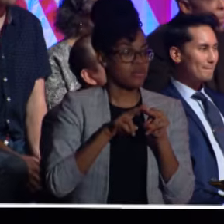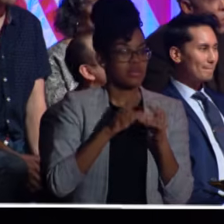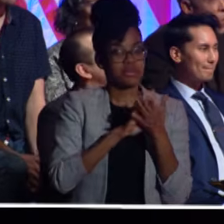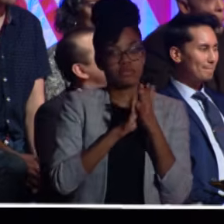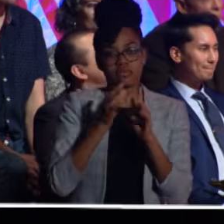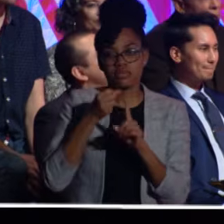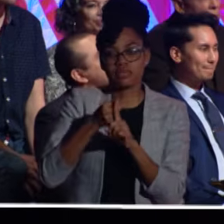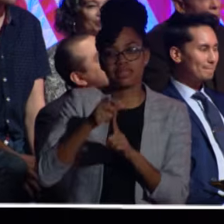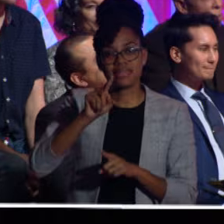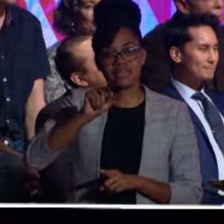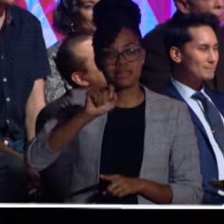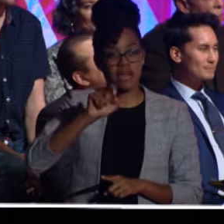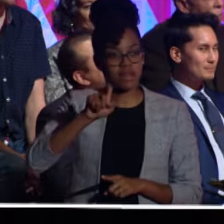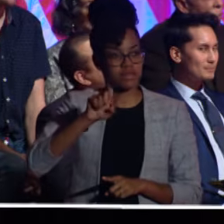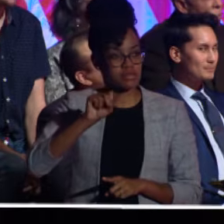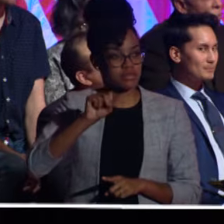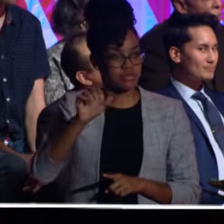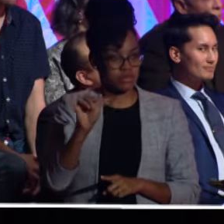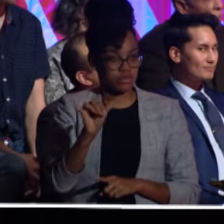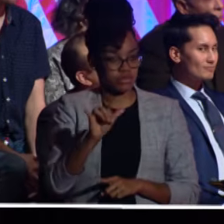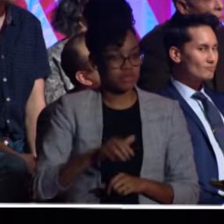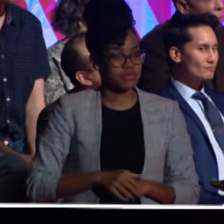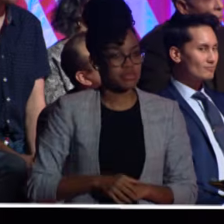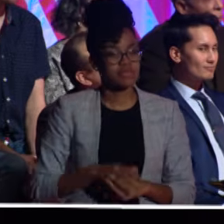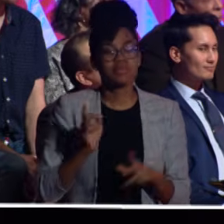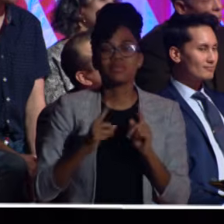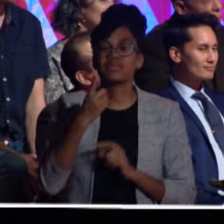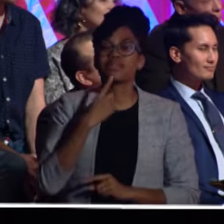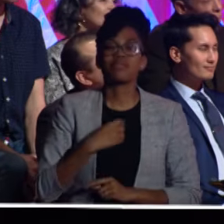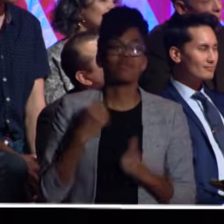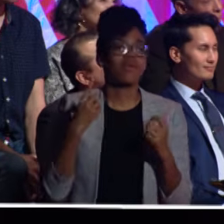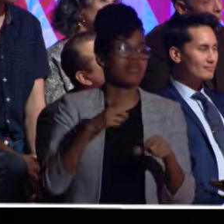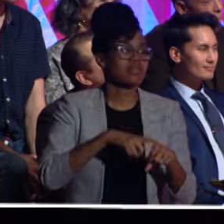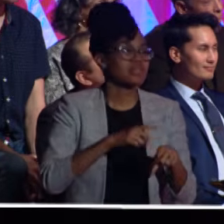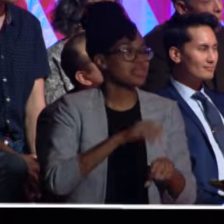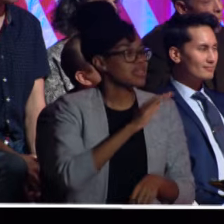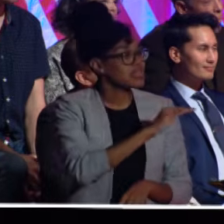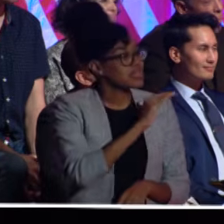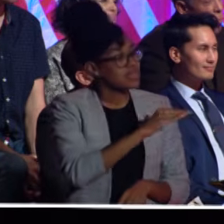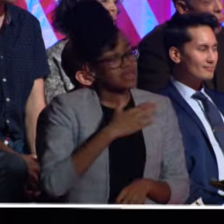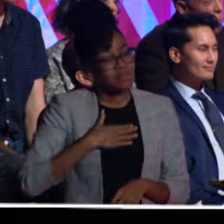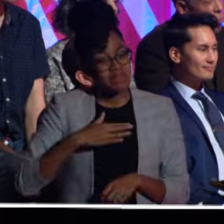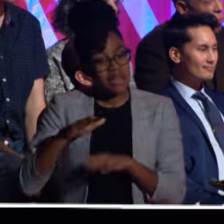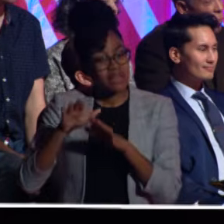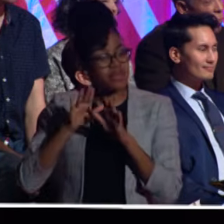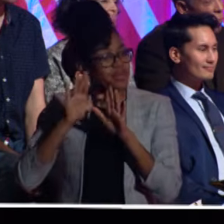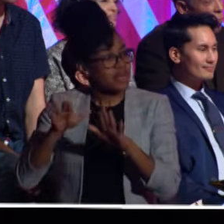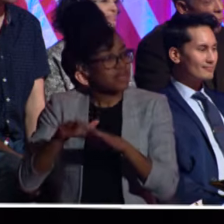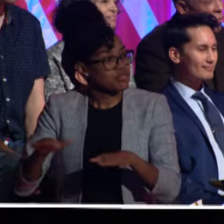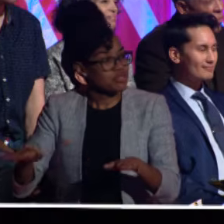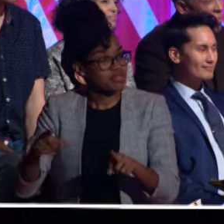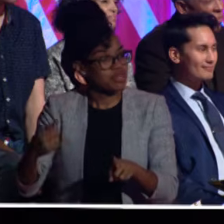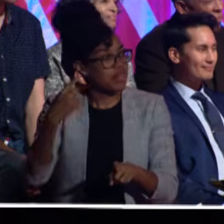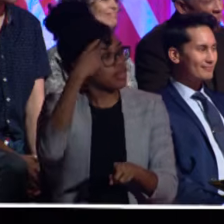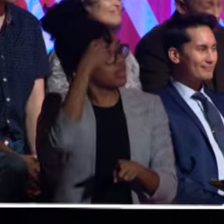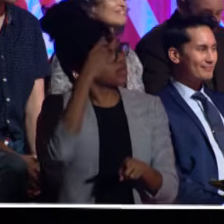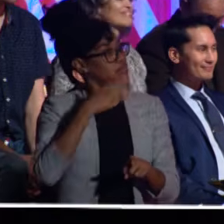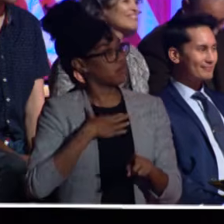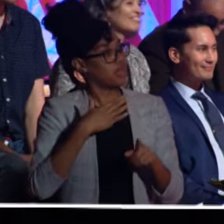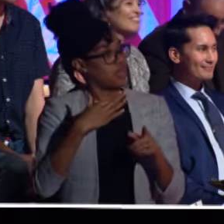all the time. They tell me, Mayor, my grandkids hear how much my house is worth and they think I'm rich.